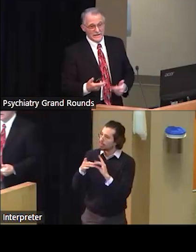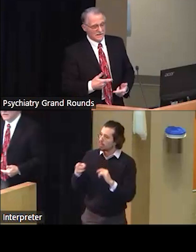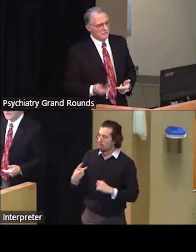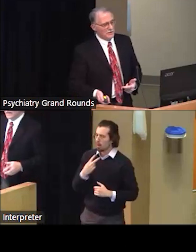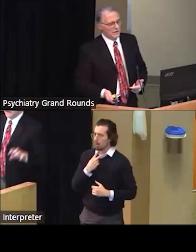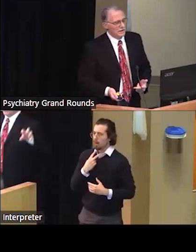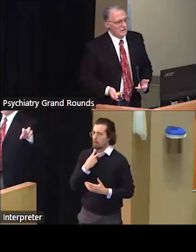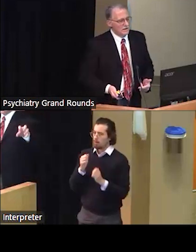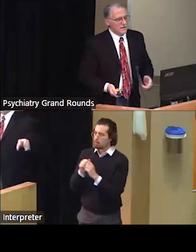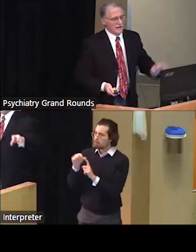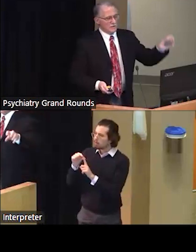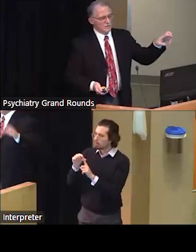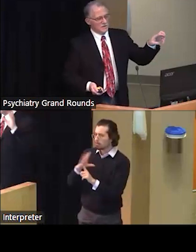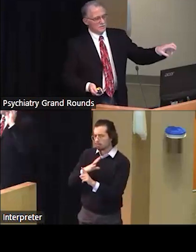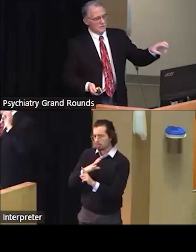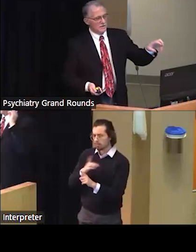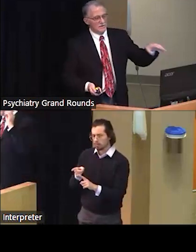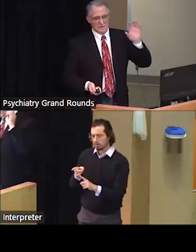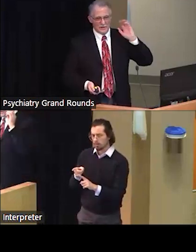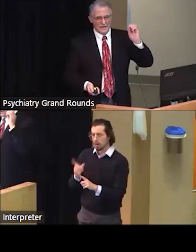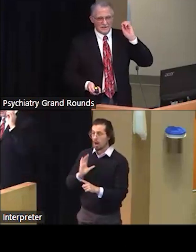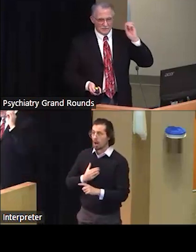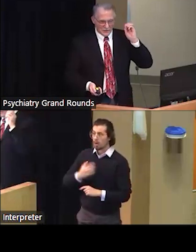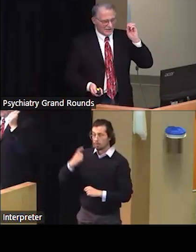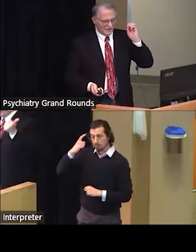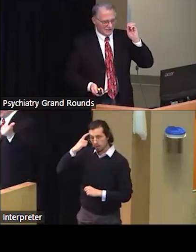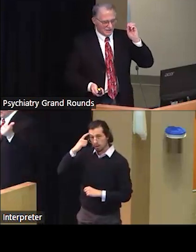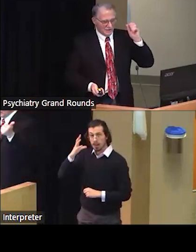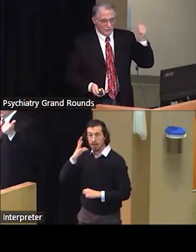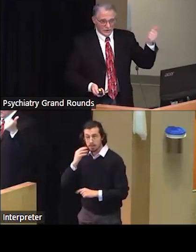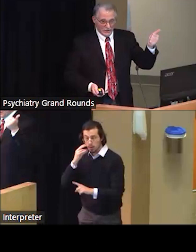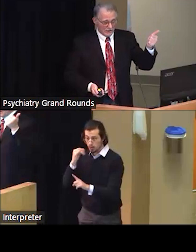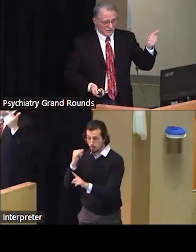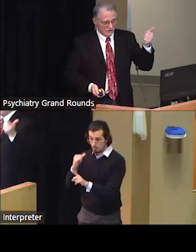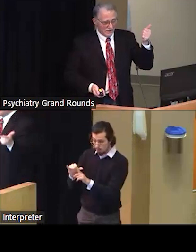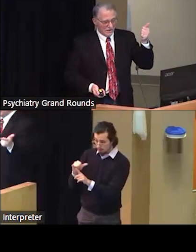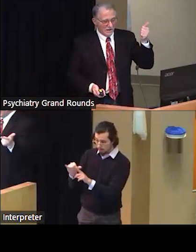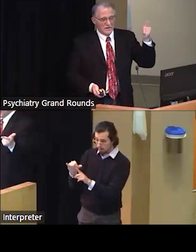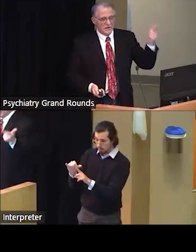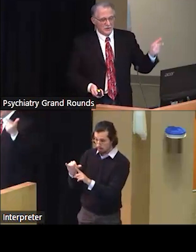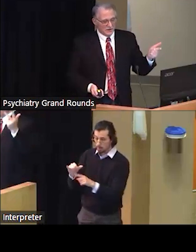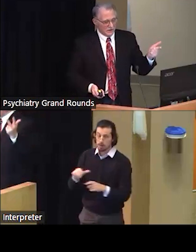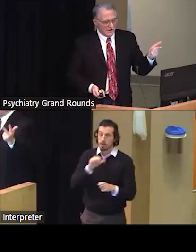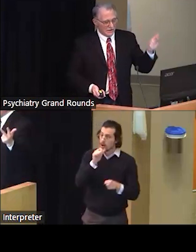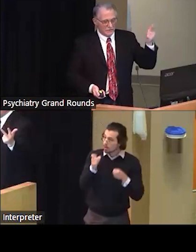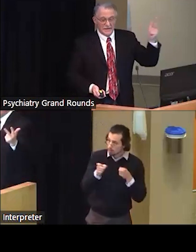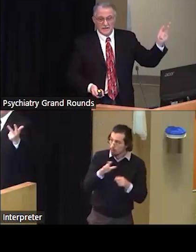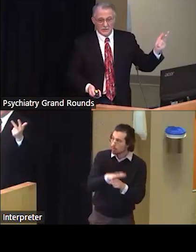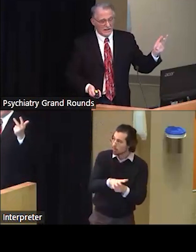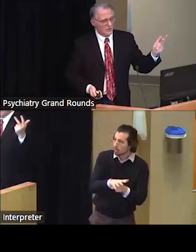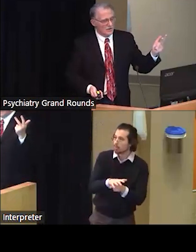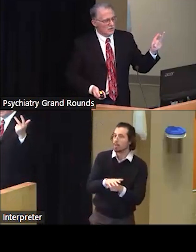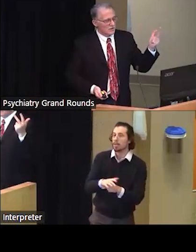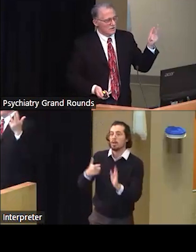they tying us up a bit? Are there similar, does our brain experience bullying, uncontrolled stress,